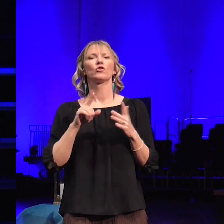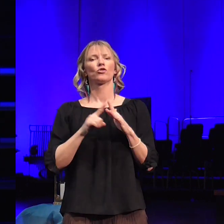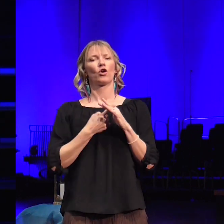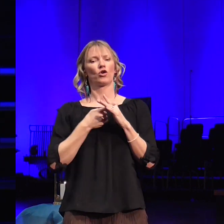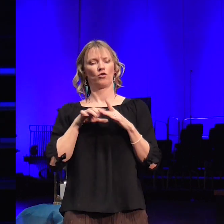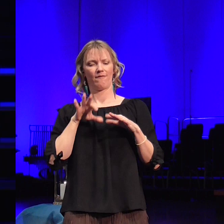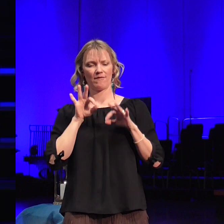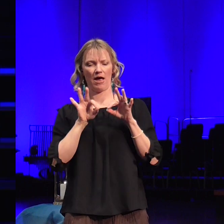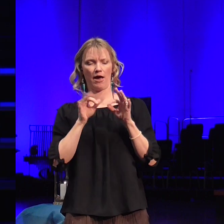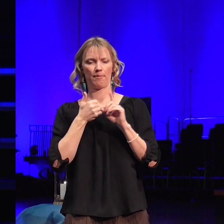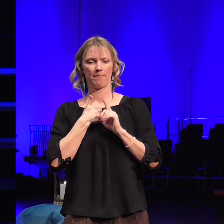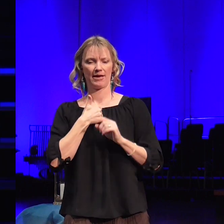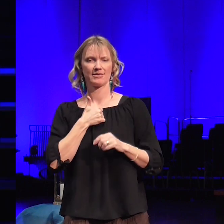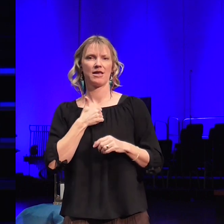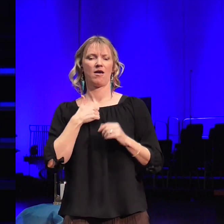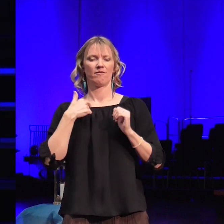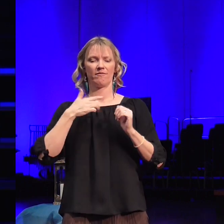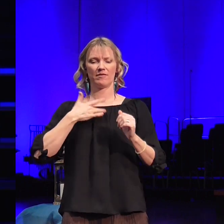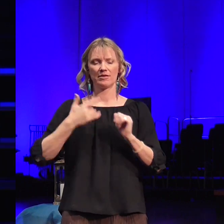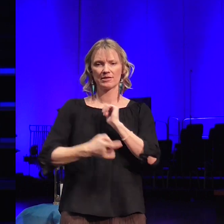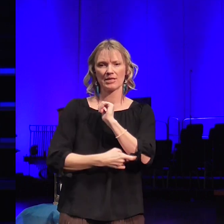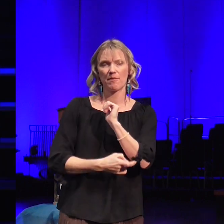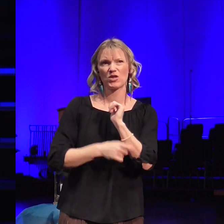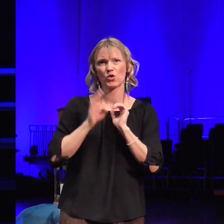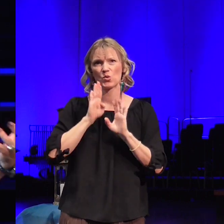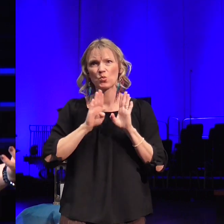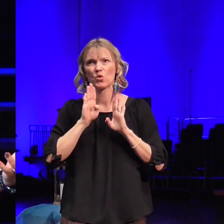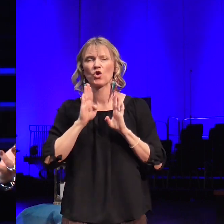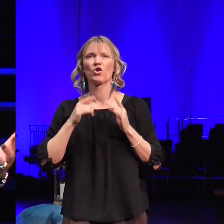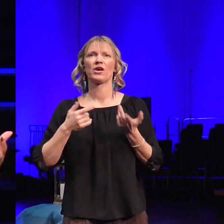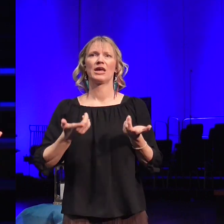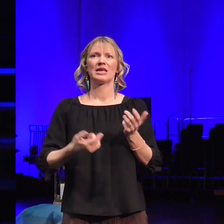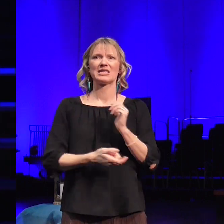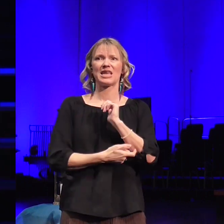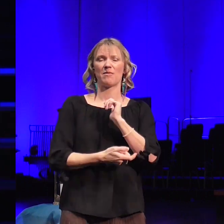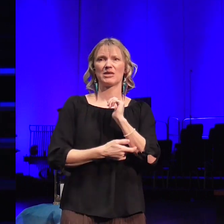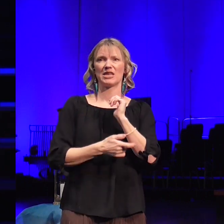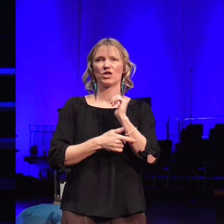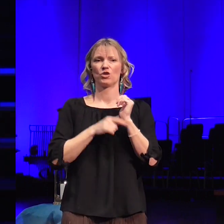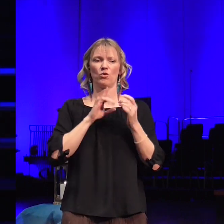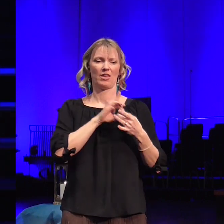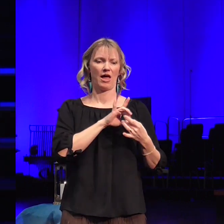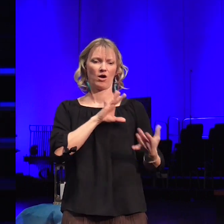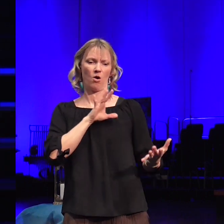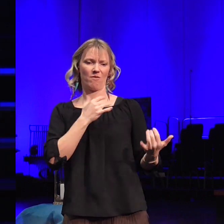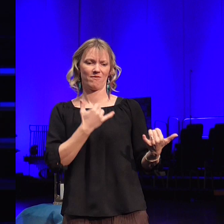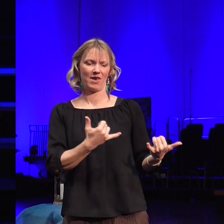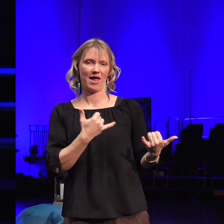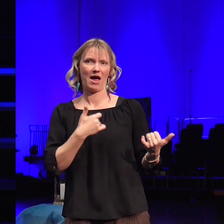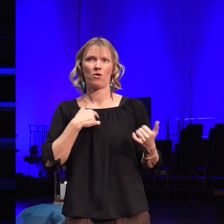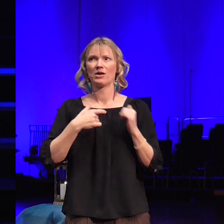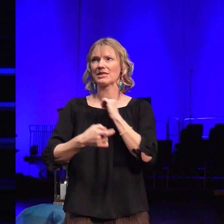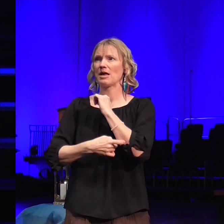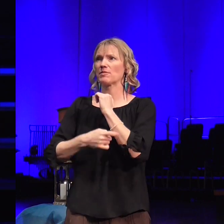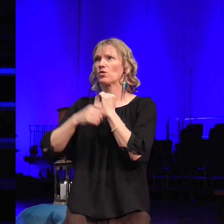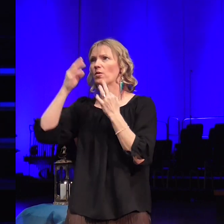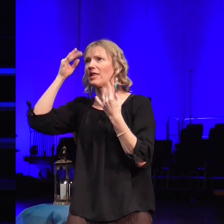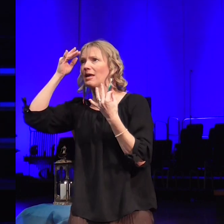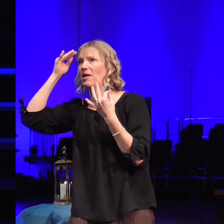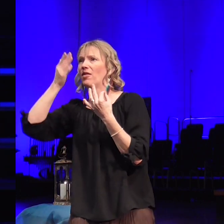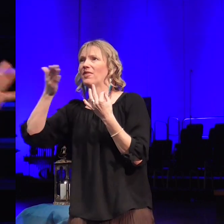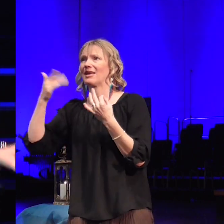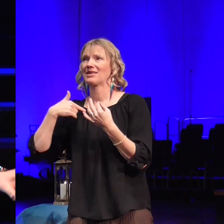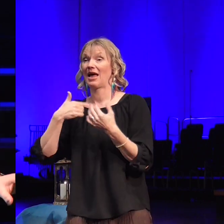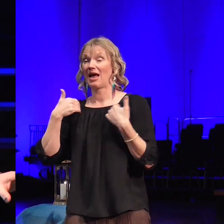myself tempted to worry, tempted to get out of the now moment, tempted to think about things that I have